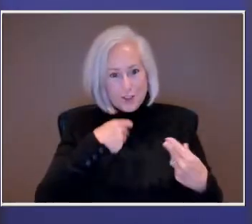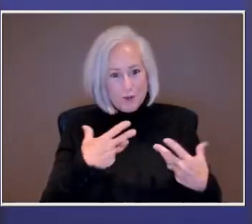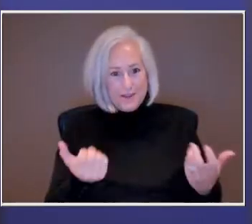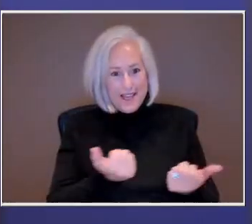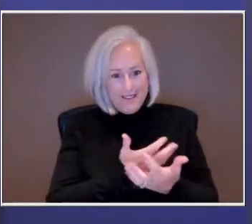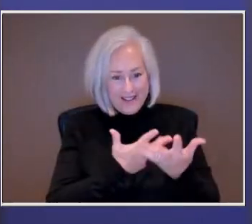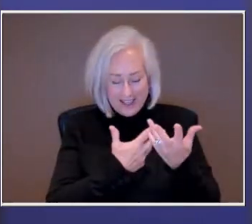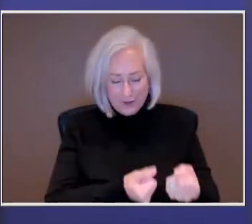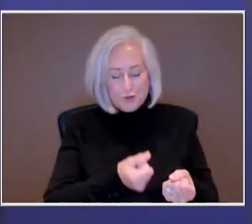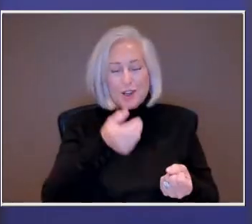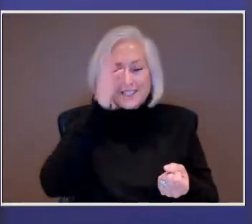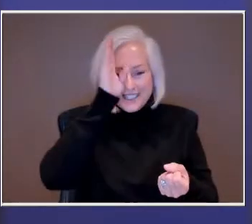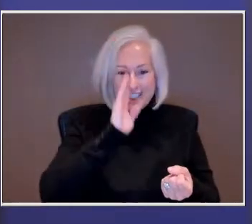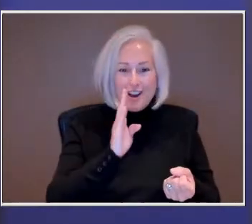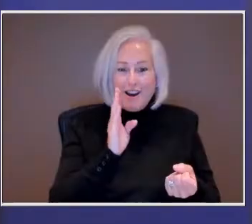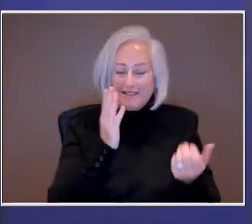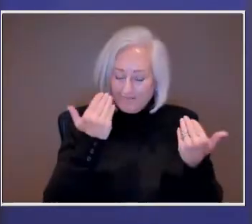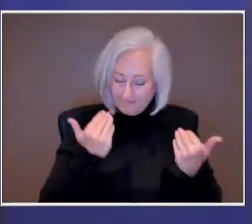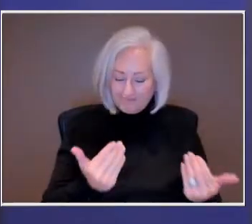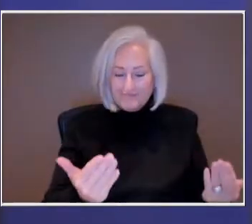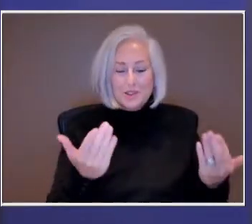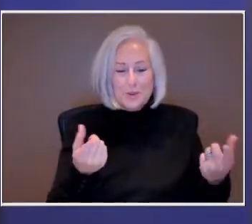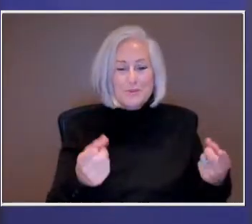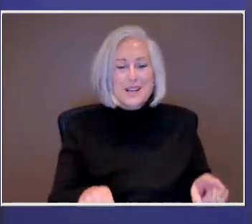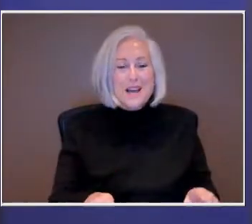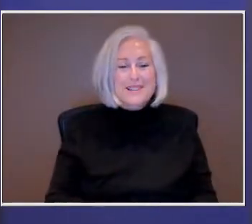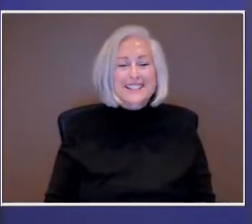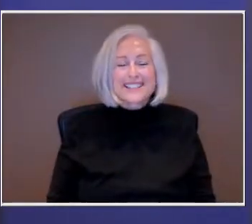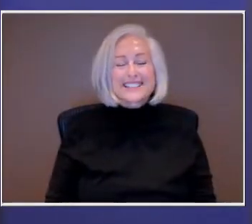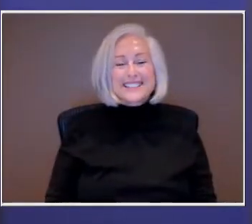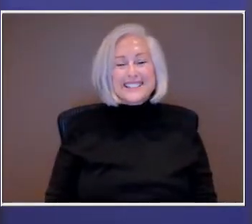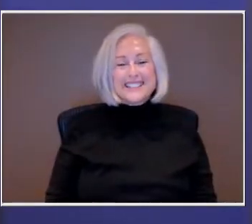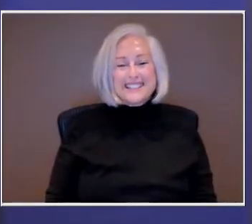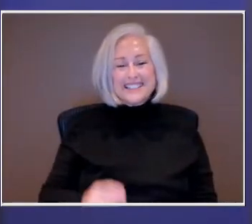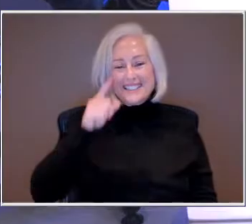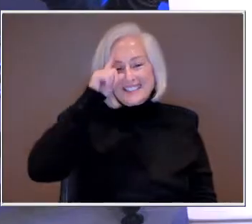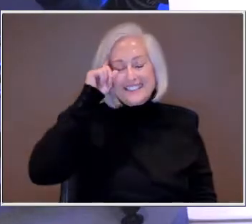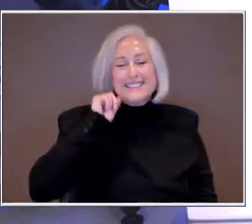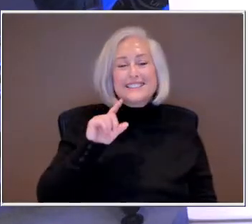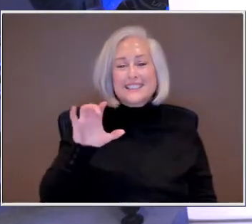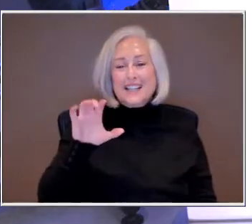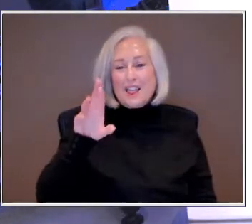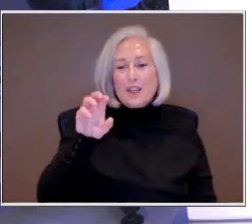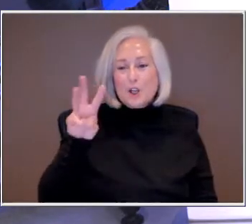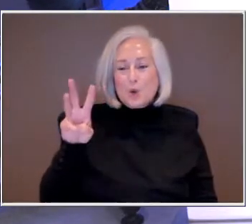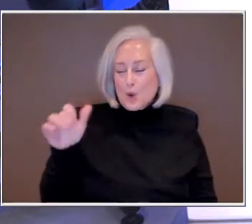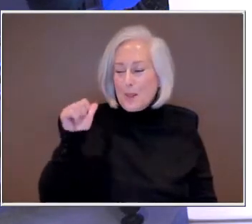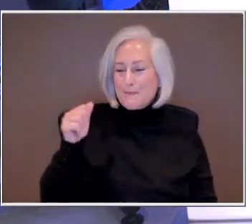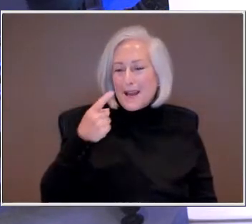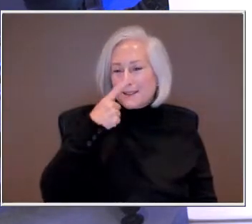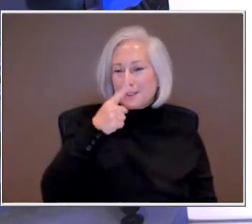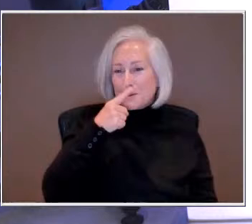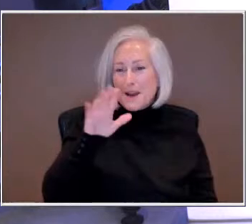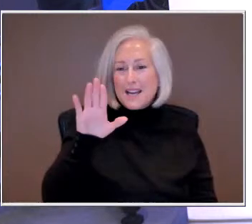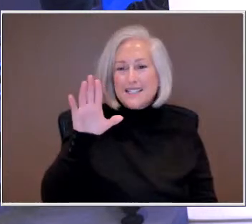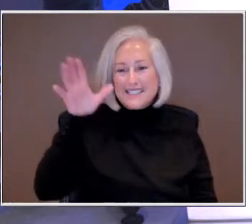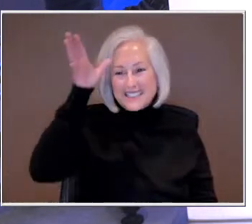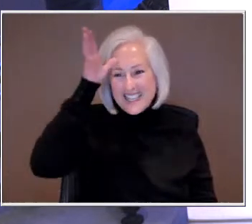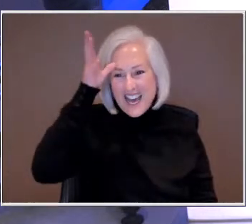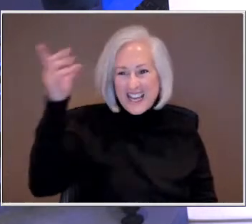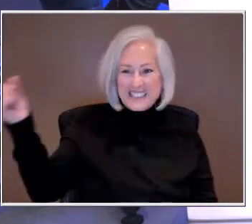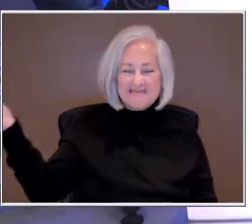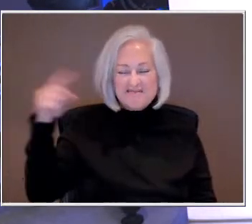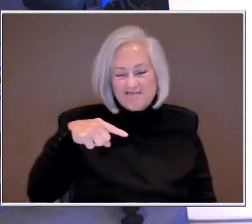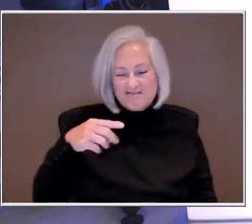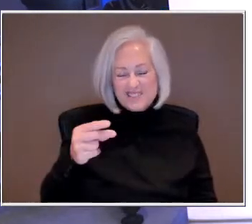God and let everything will work out. Dad, I know this is, our crew in the back is going to probably kill me for this, but can Dad come in here just real quick?